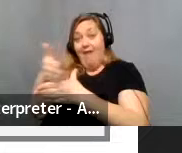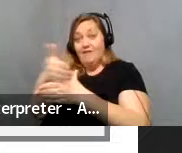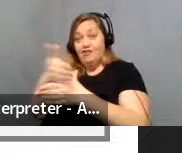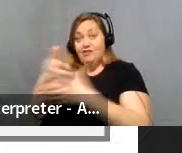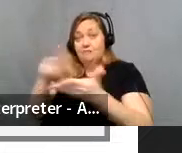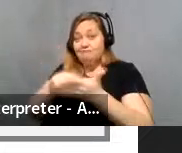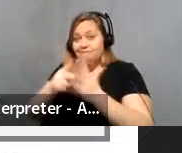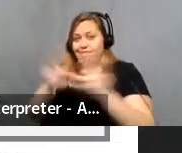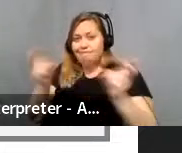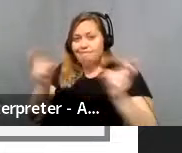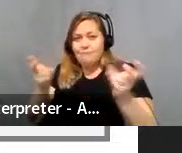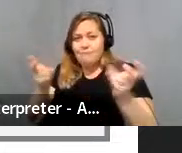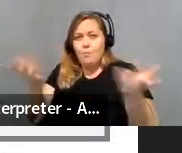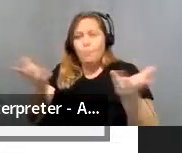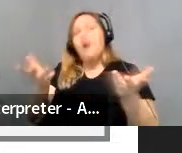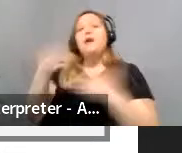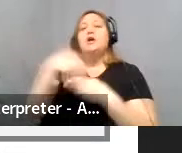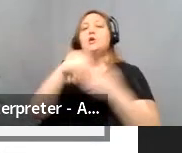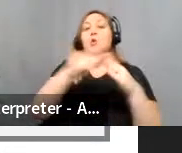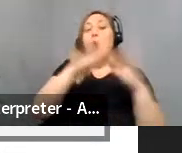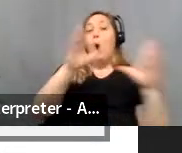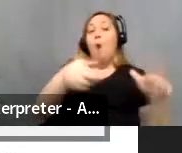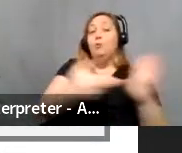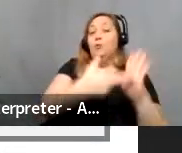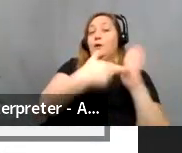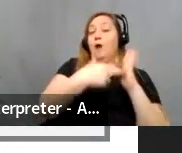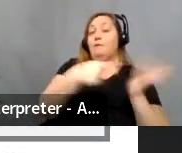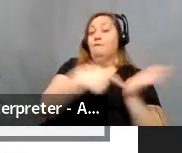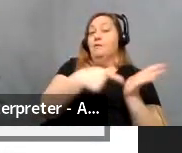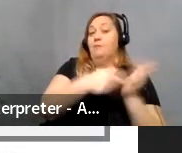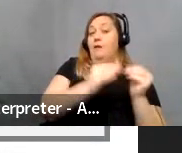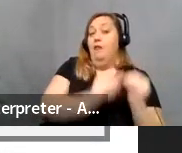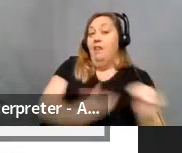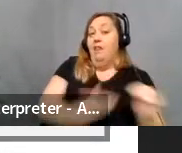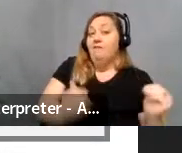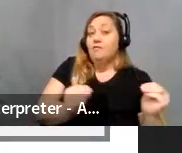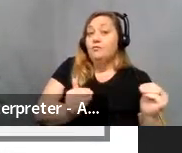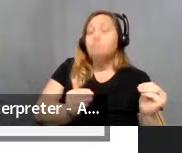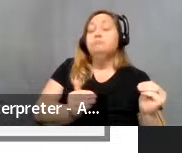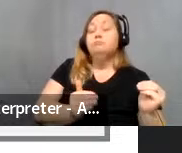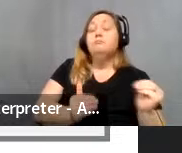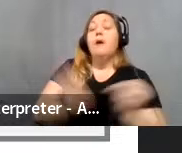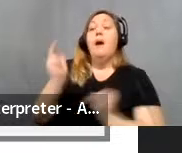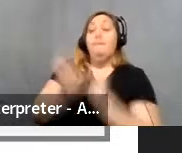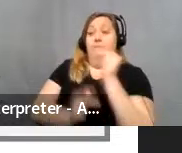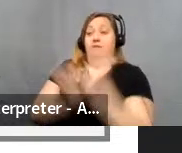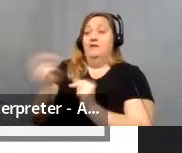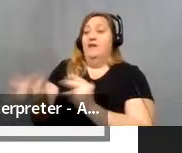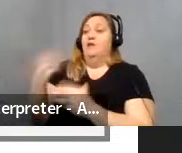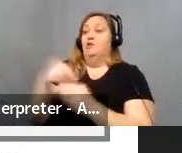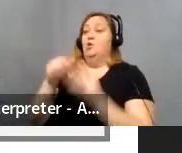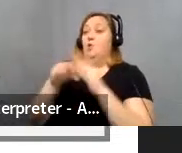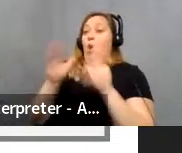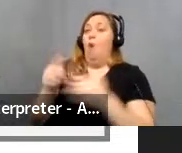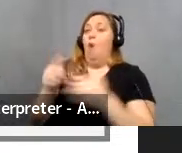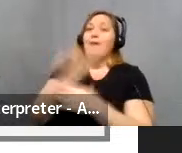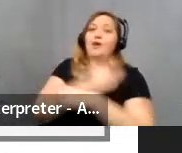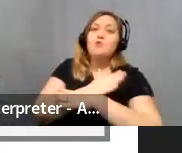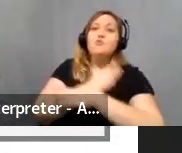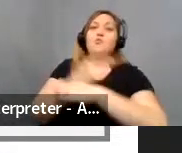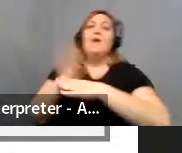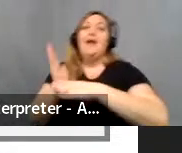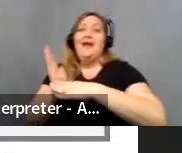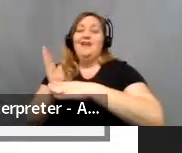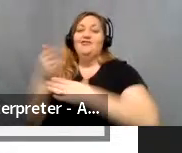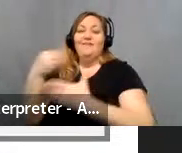only including homes at the required affordability level, a building can include homes at a range of incomes